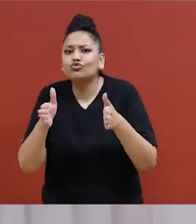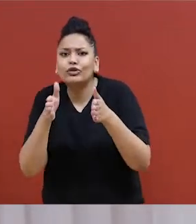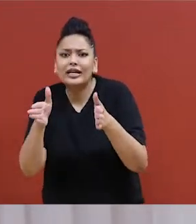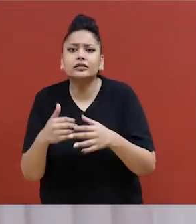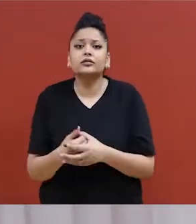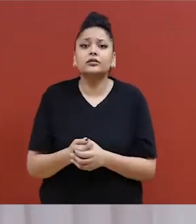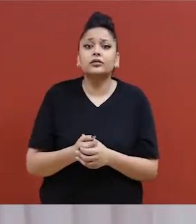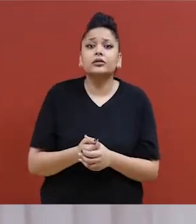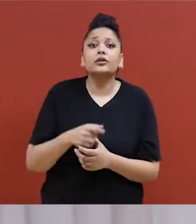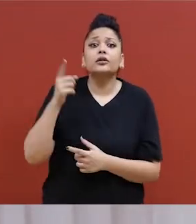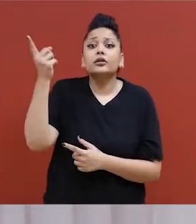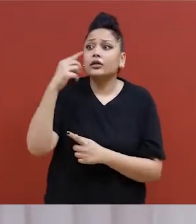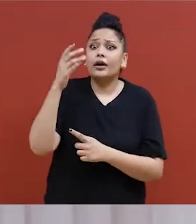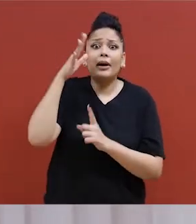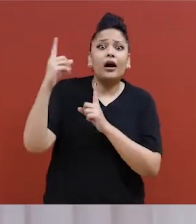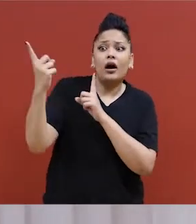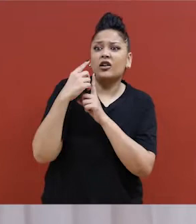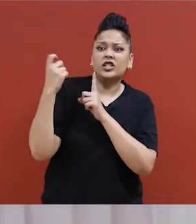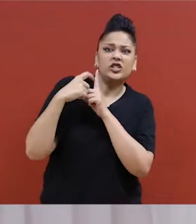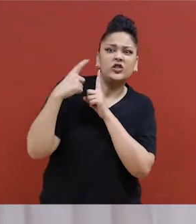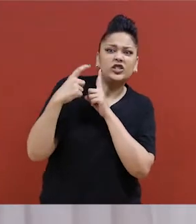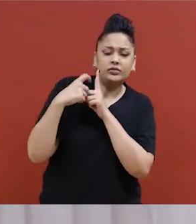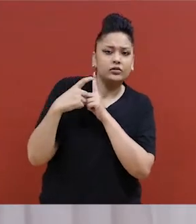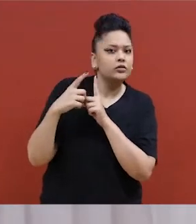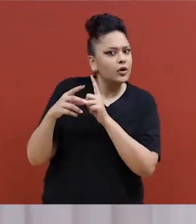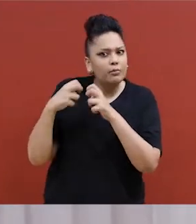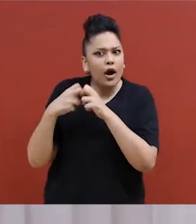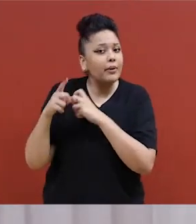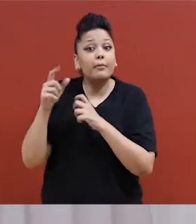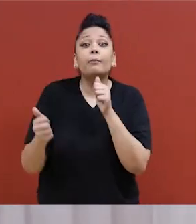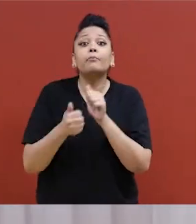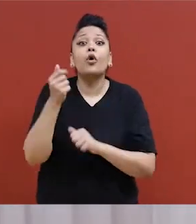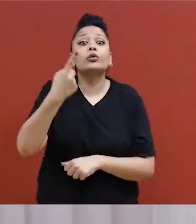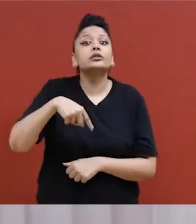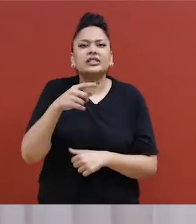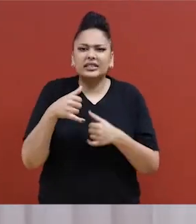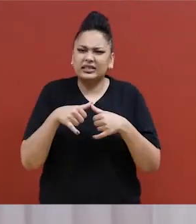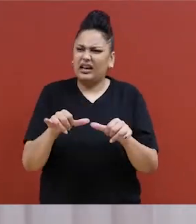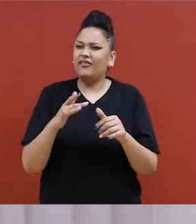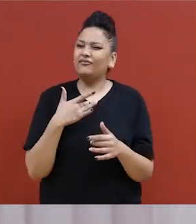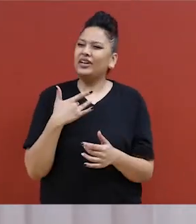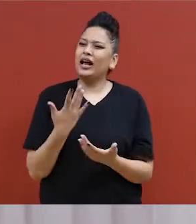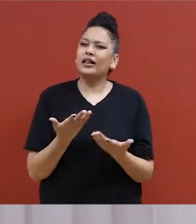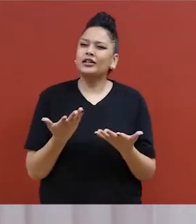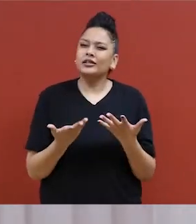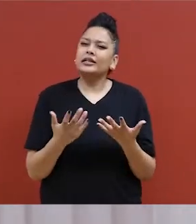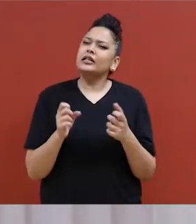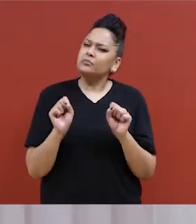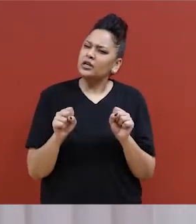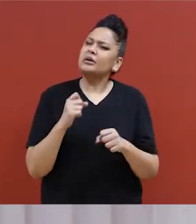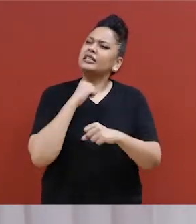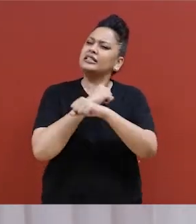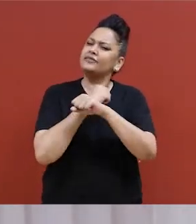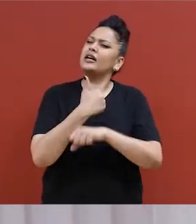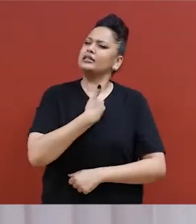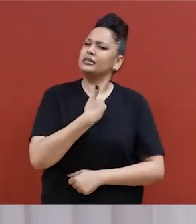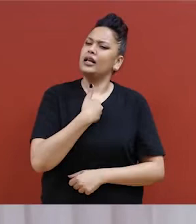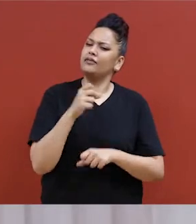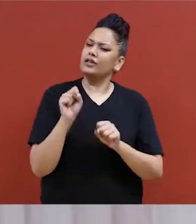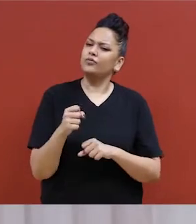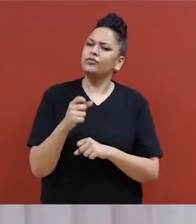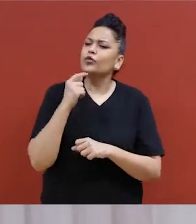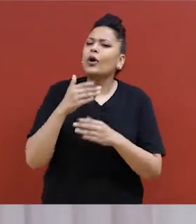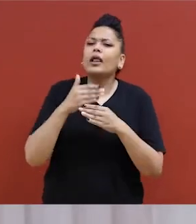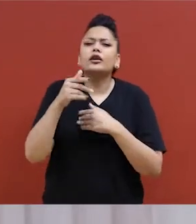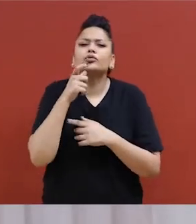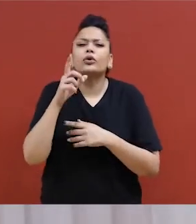stranger harassment is an issue, all of us are more likely to have to physically defend ourselves against someone we know, and